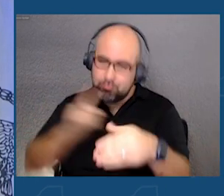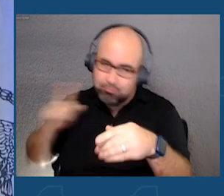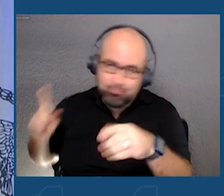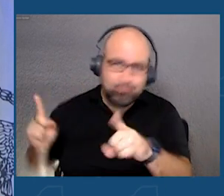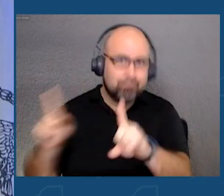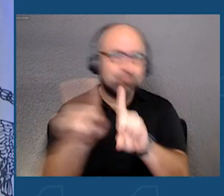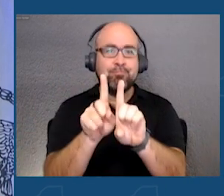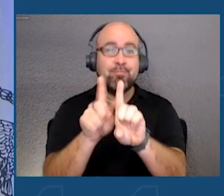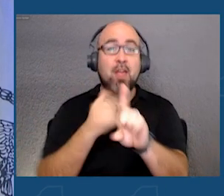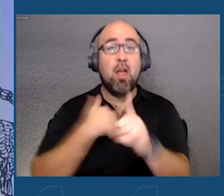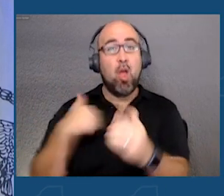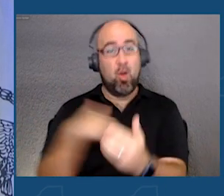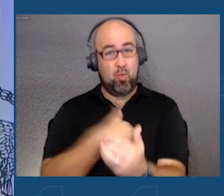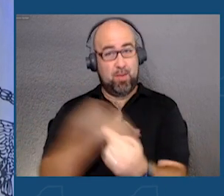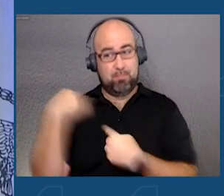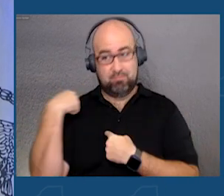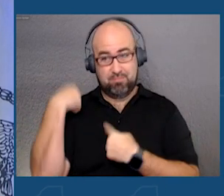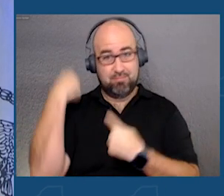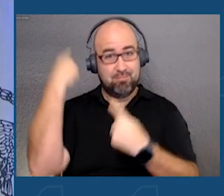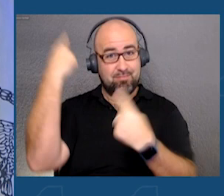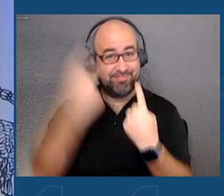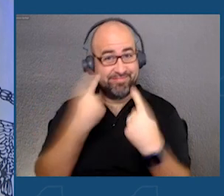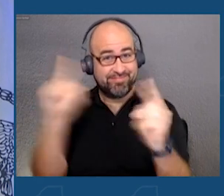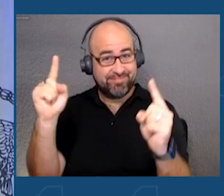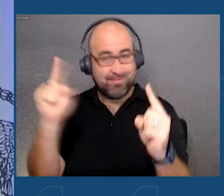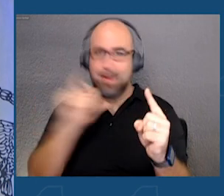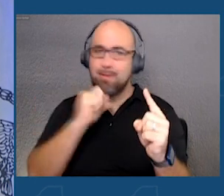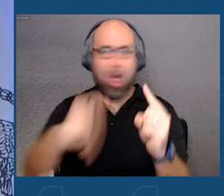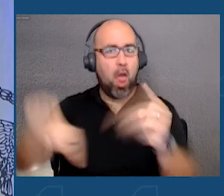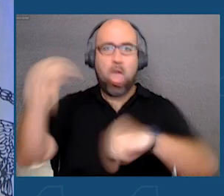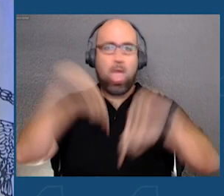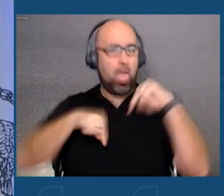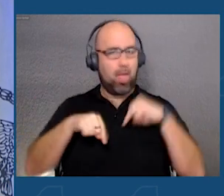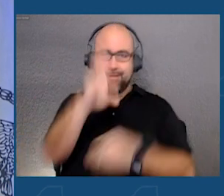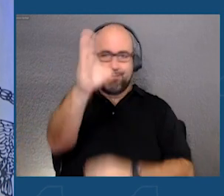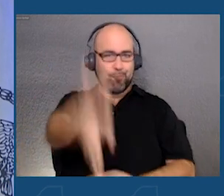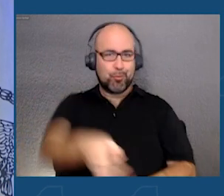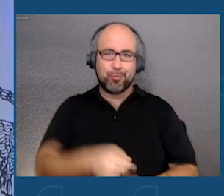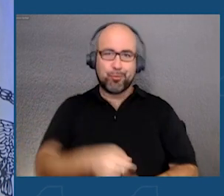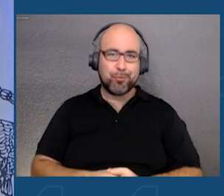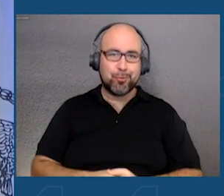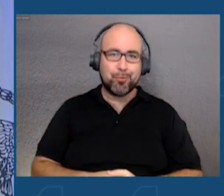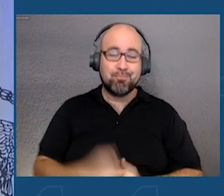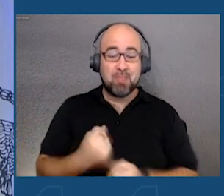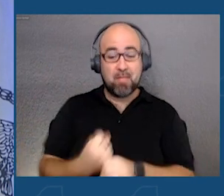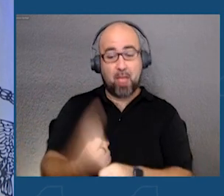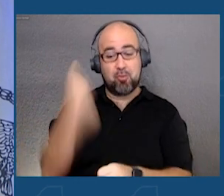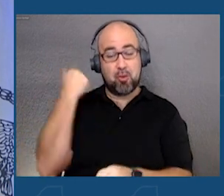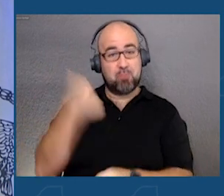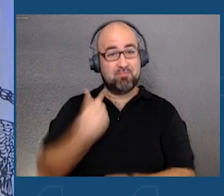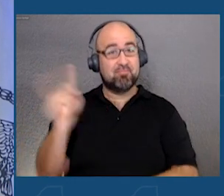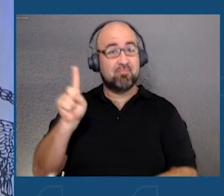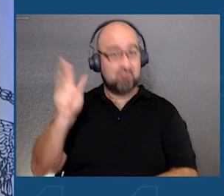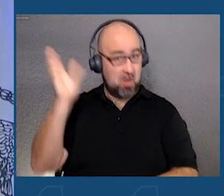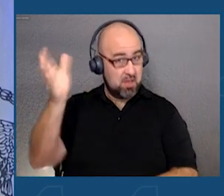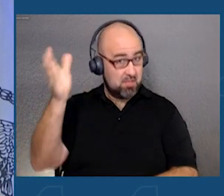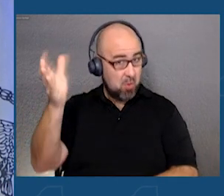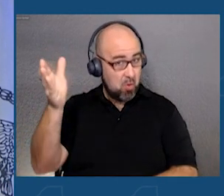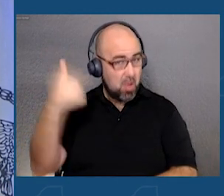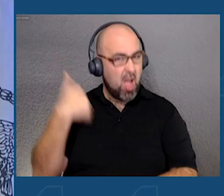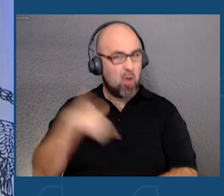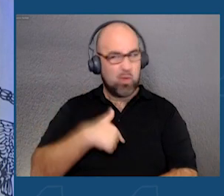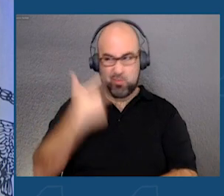inception of Abney, and we are not going back. Last year when I spoke here, we were just coming through the throes